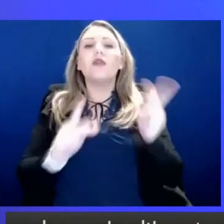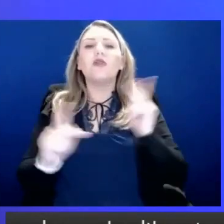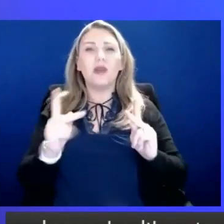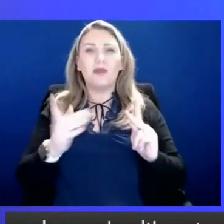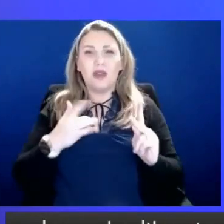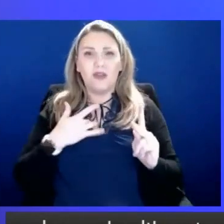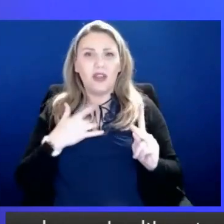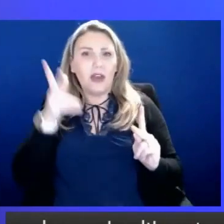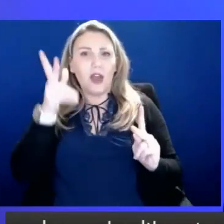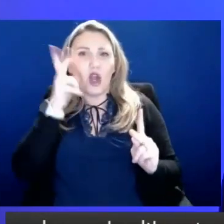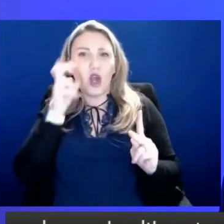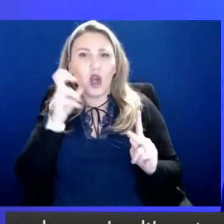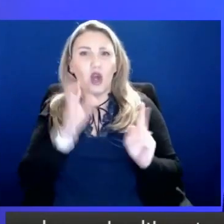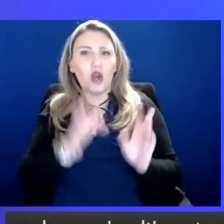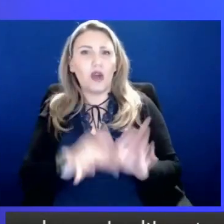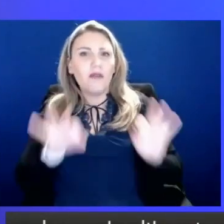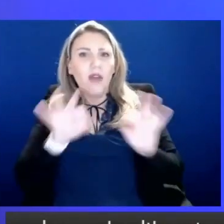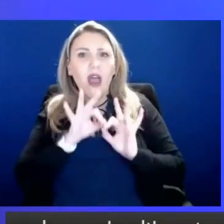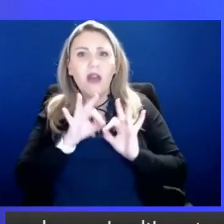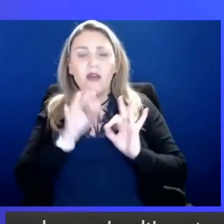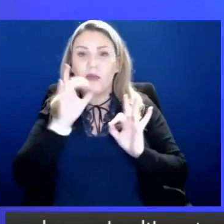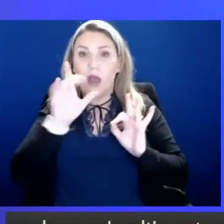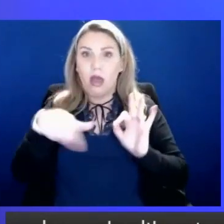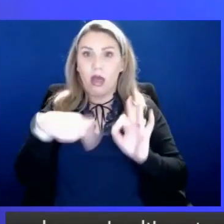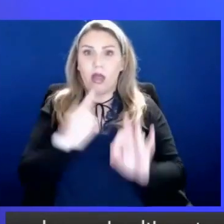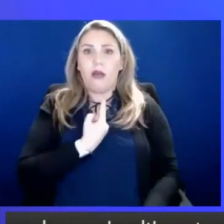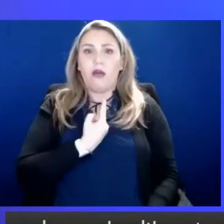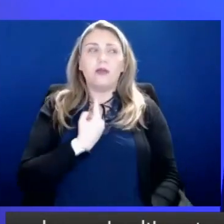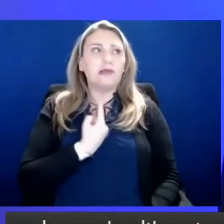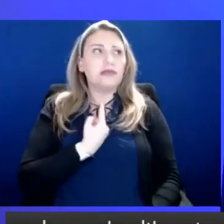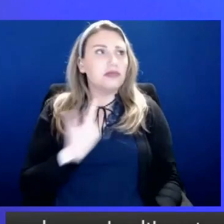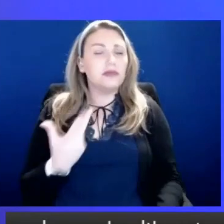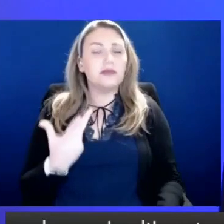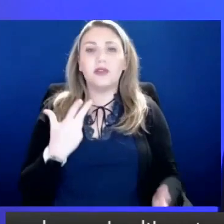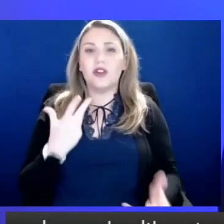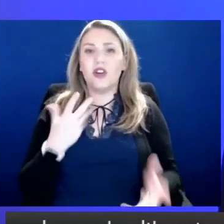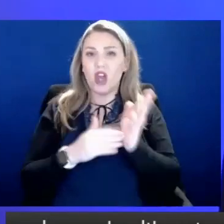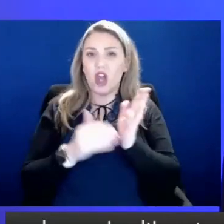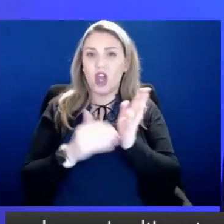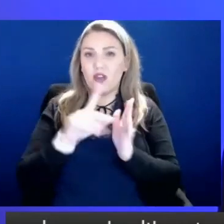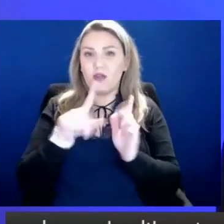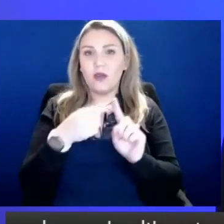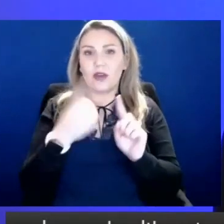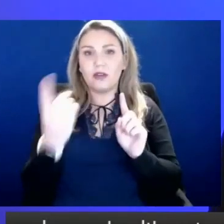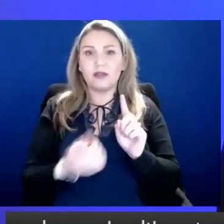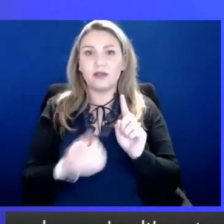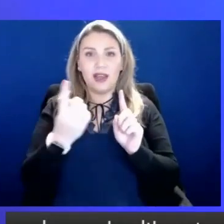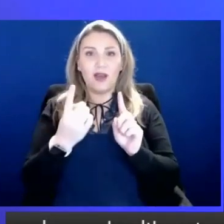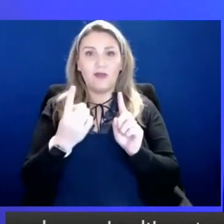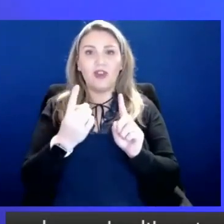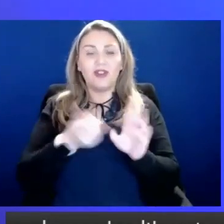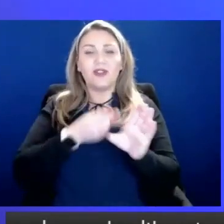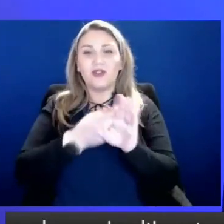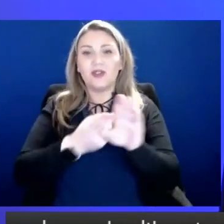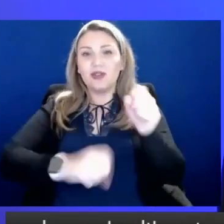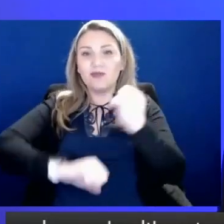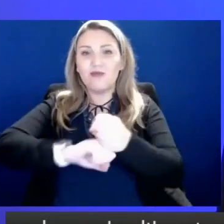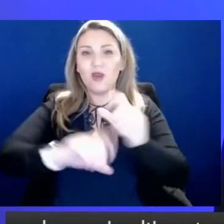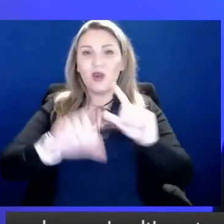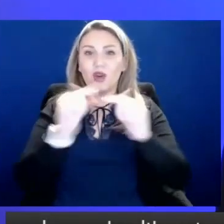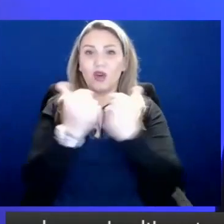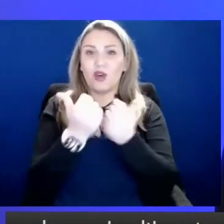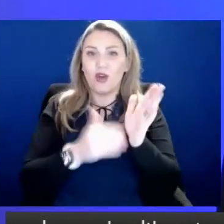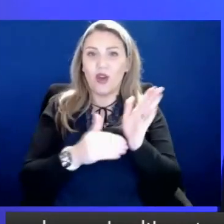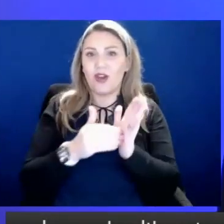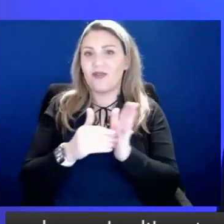valued and not alone. And so often when someone's come on to the support group, often, even like on Monday,